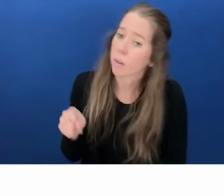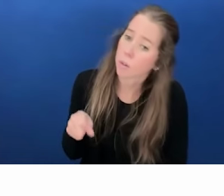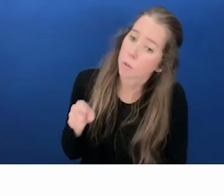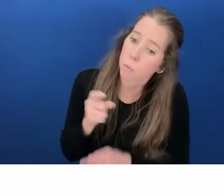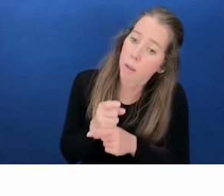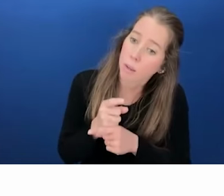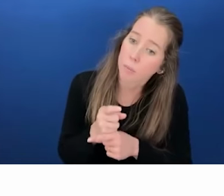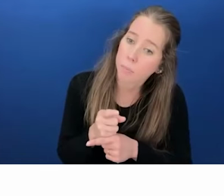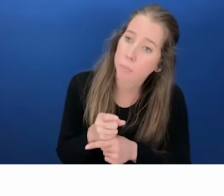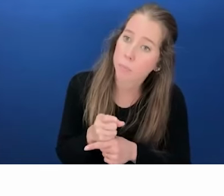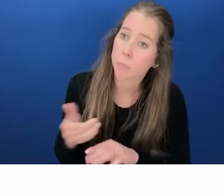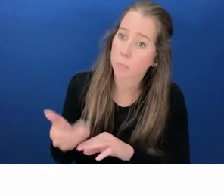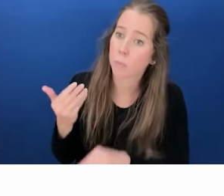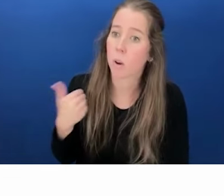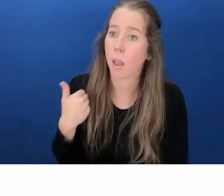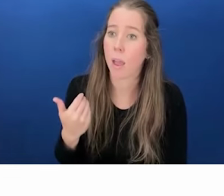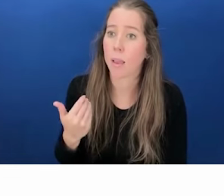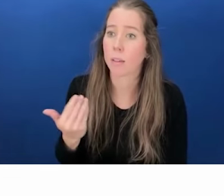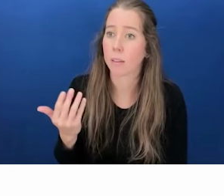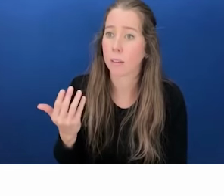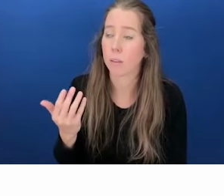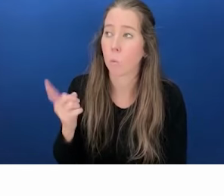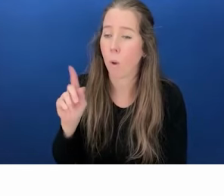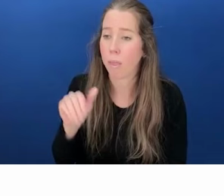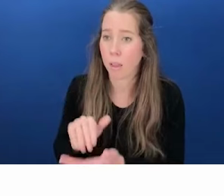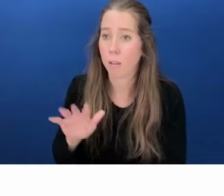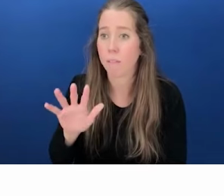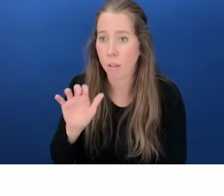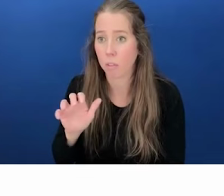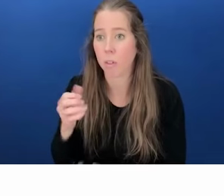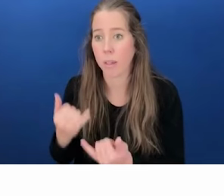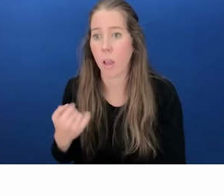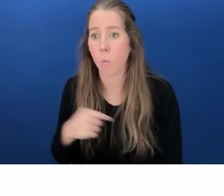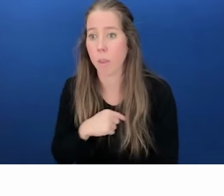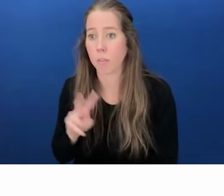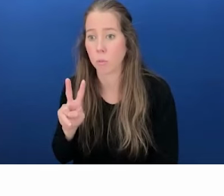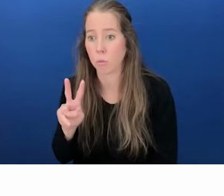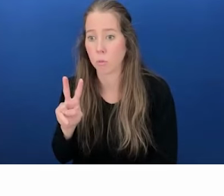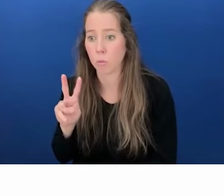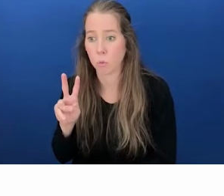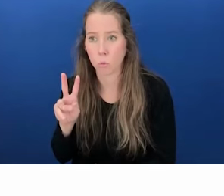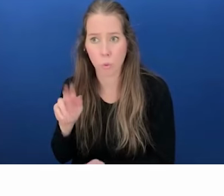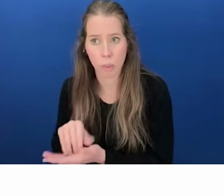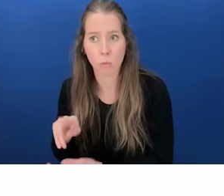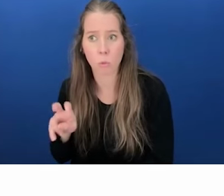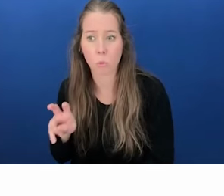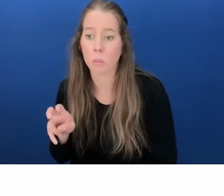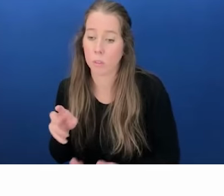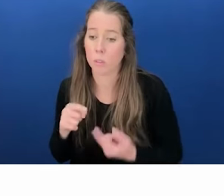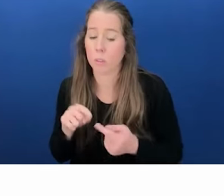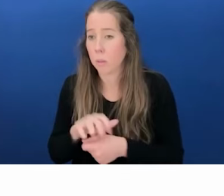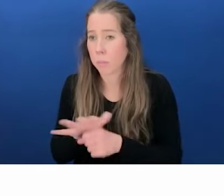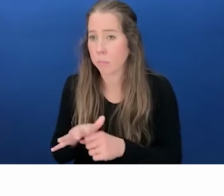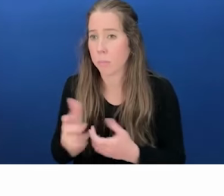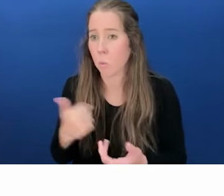So we used to have 1,500 part-time faculty. We have 2,200 part-time faculty. Yeah, and in the course of the pandemic,